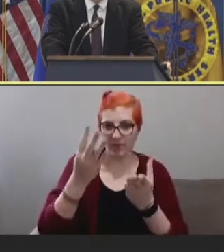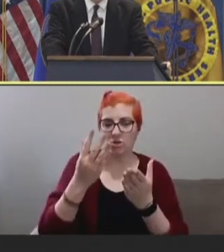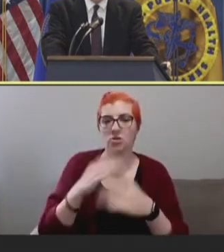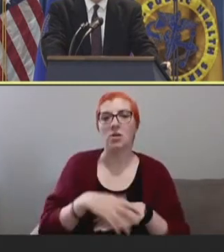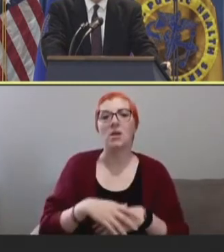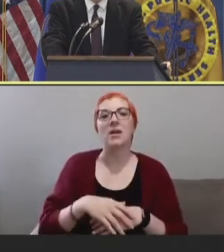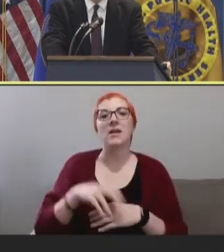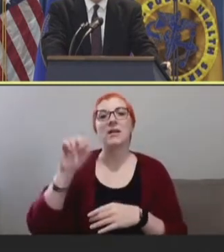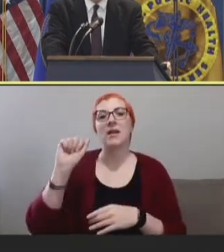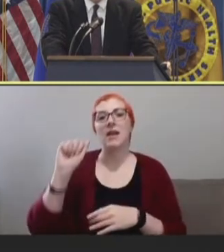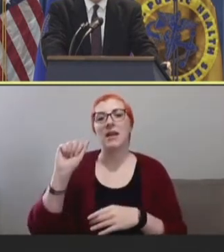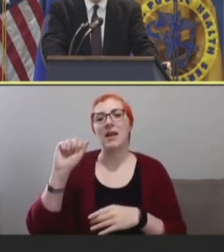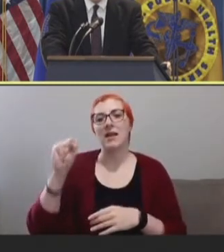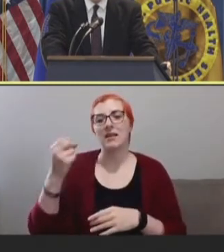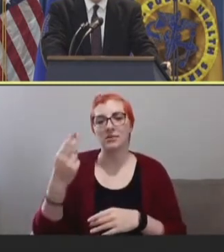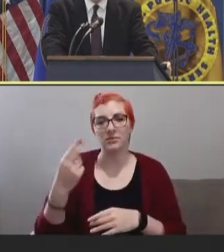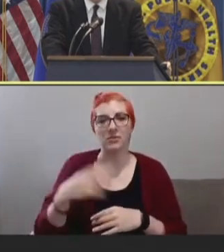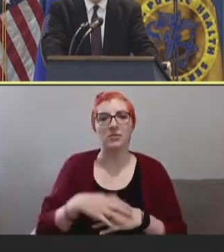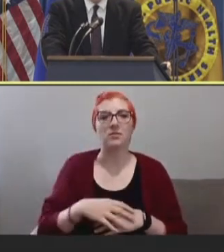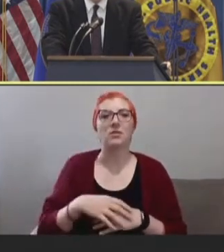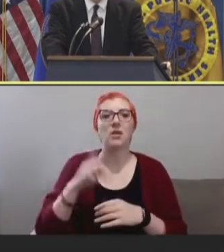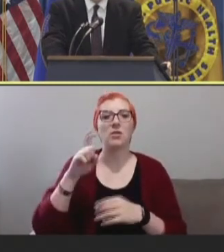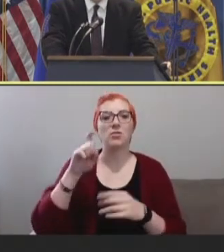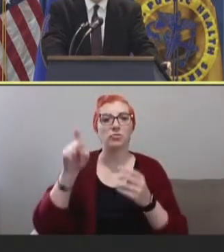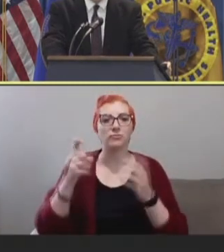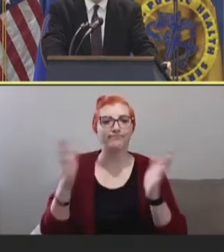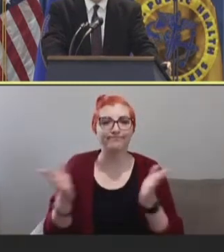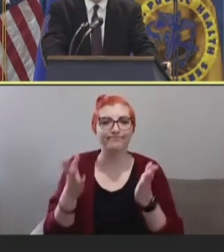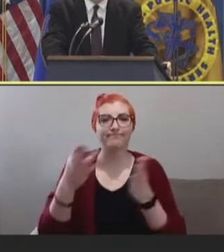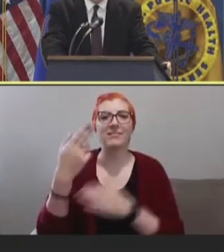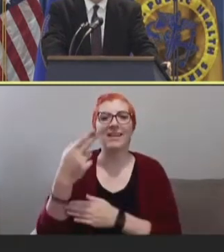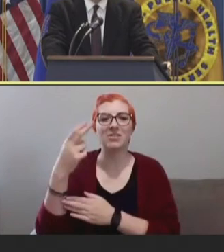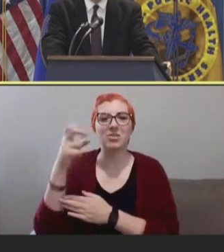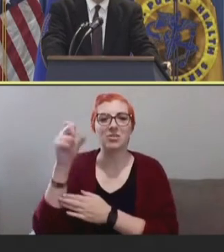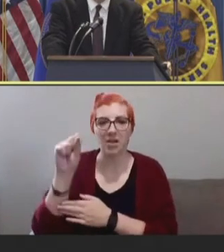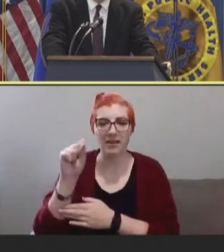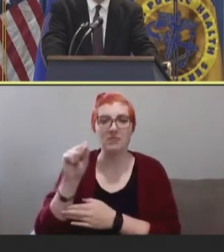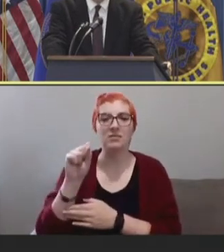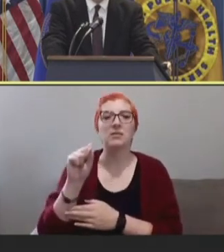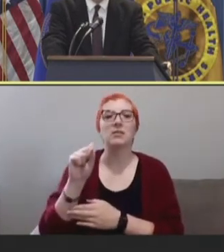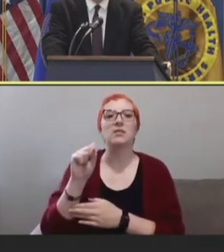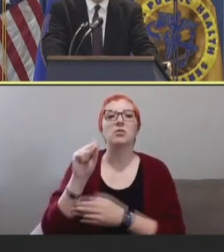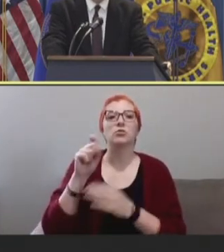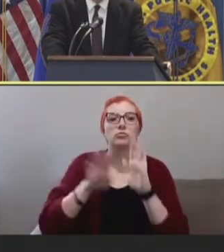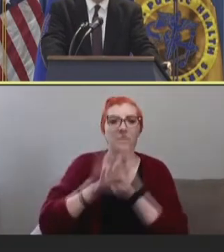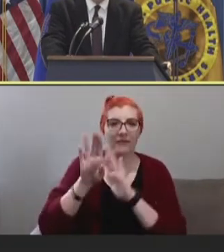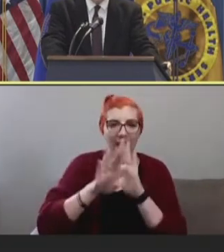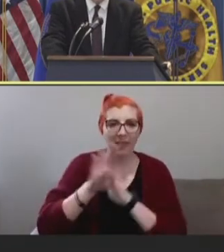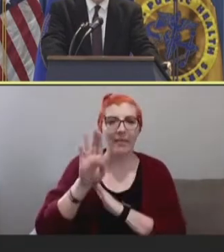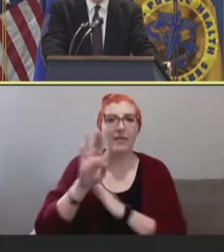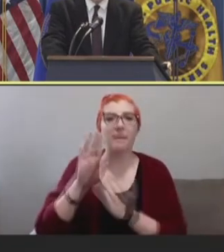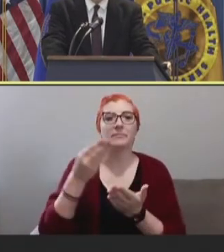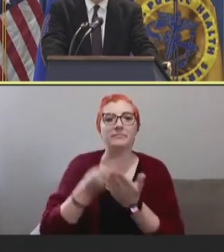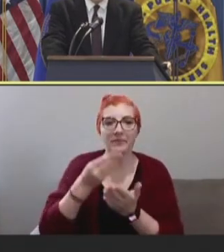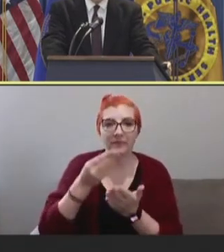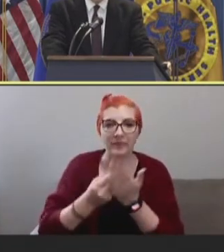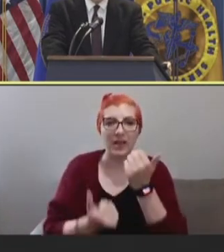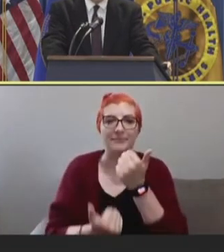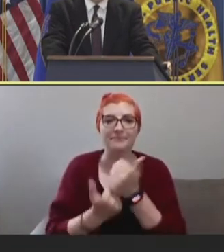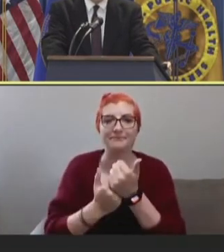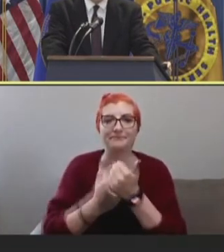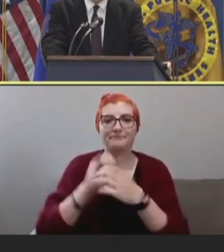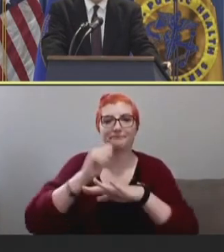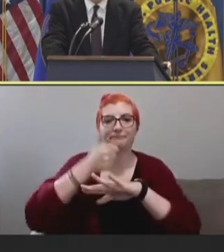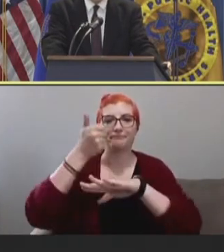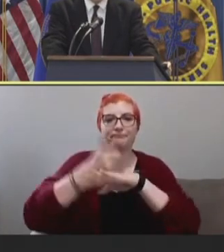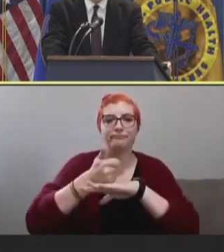convene a meeting of experts in HHS and outside of HHS to develop, fund, and implement a comprehensive strategy for